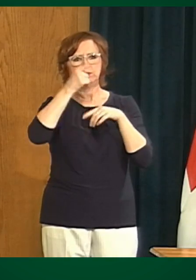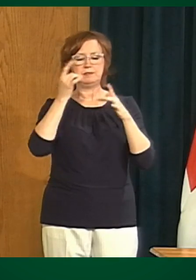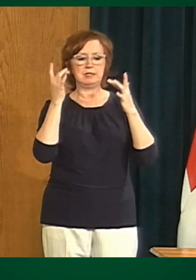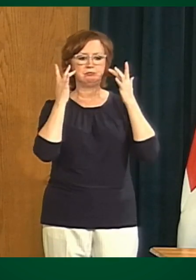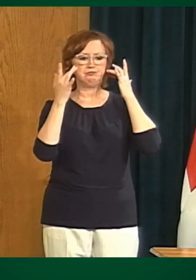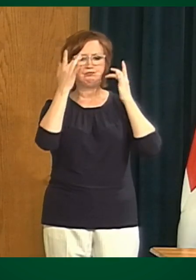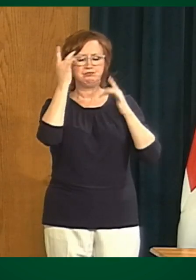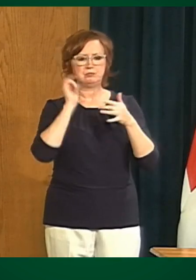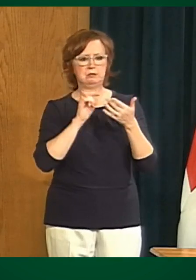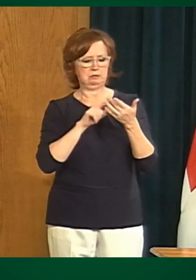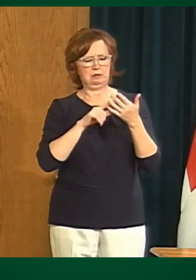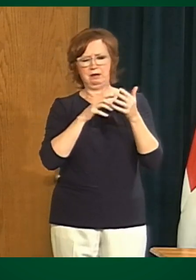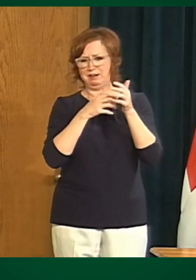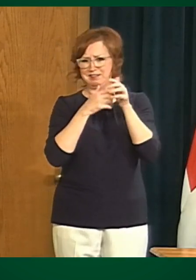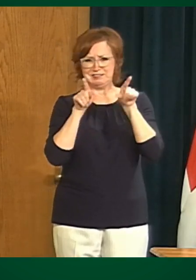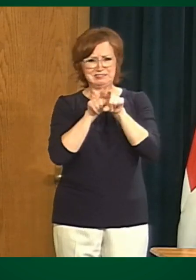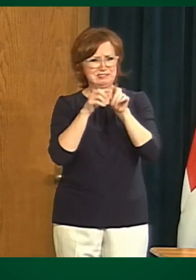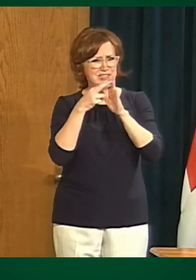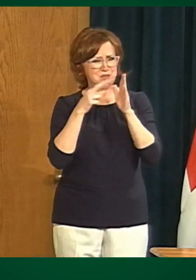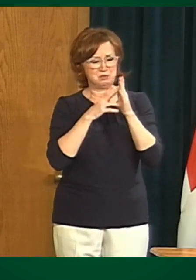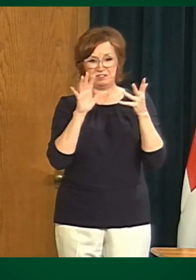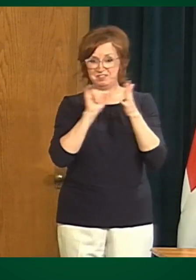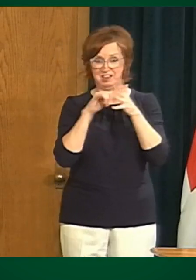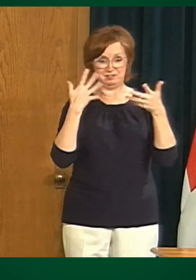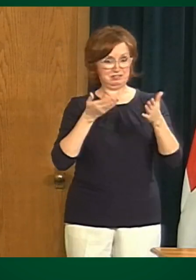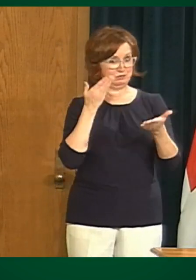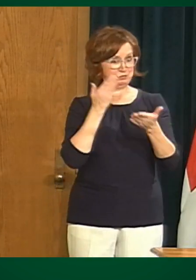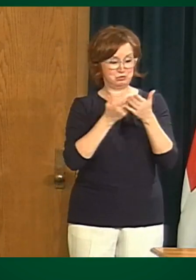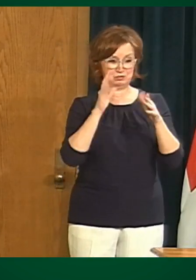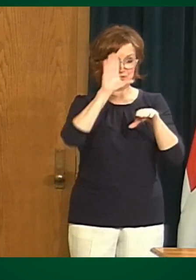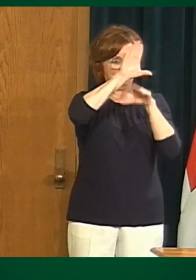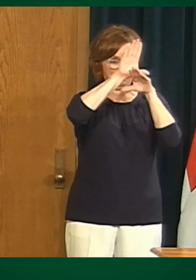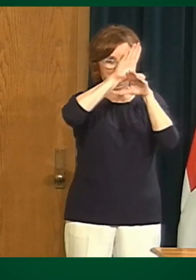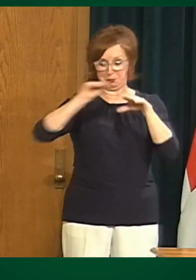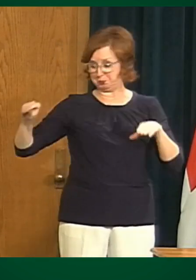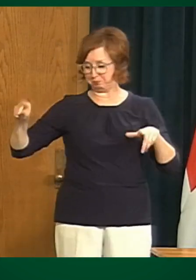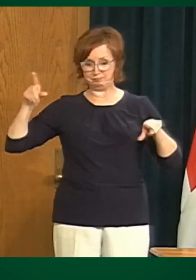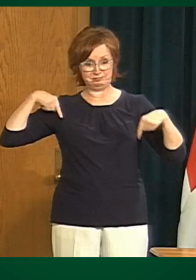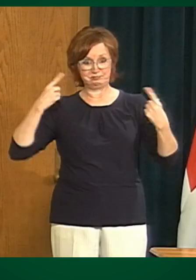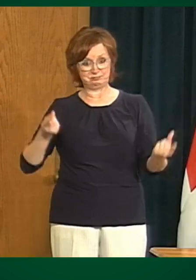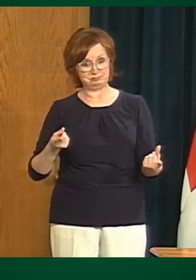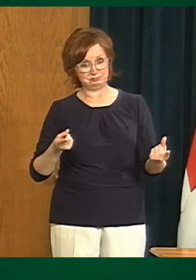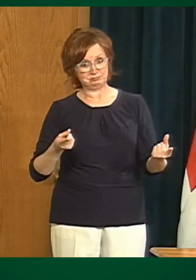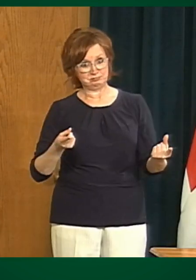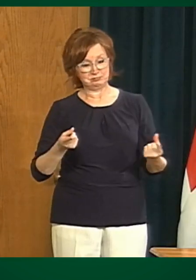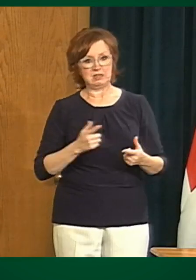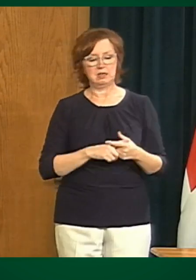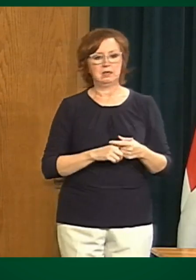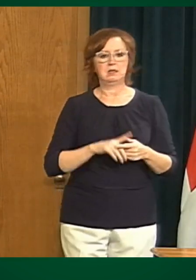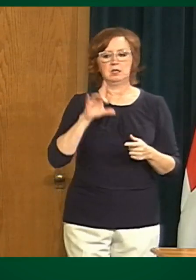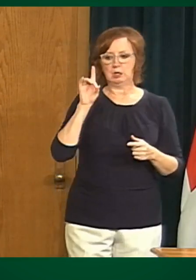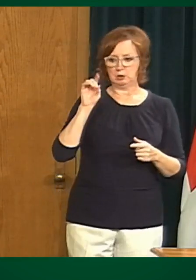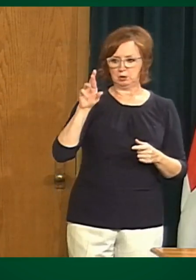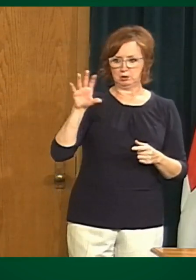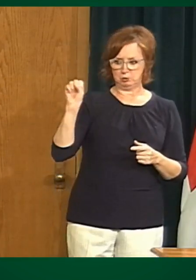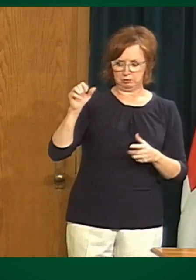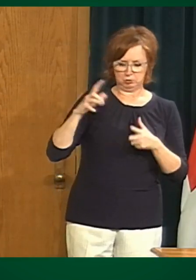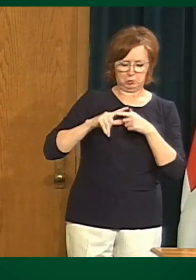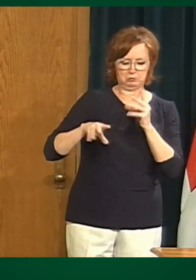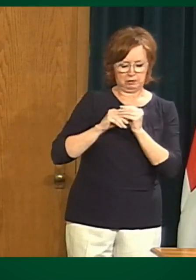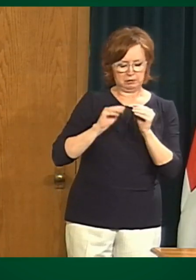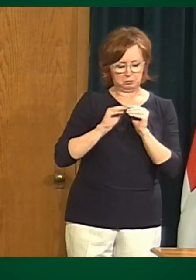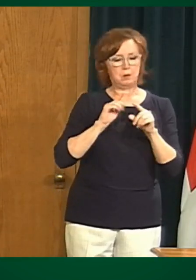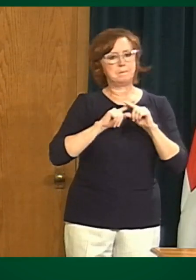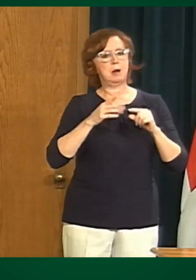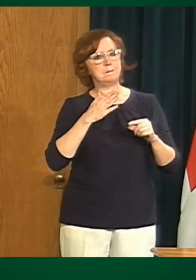of the things that have, quite frankly, flattened the curve in virtually all parts of the province over the course of the last while. And Dr. Shahab, you may have something